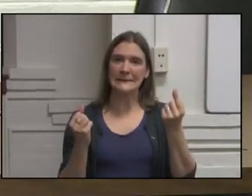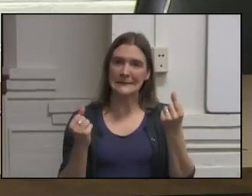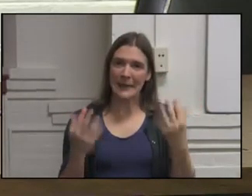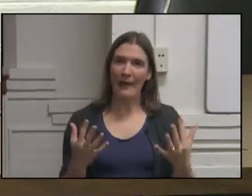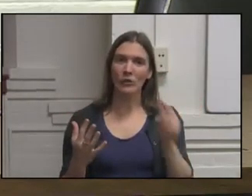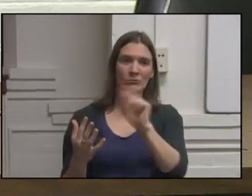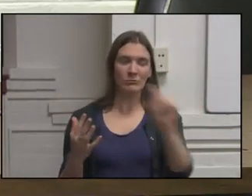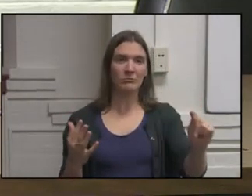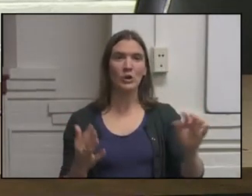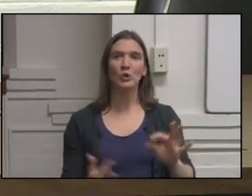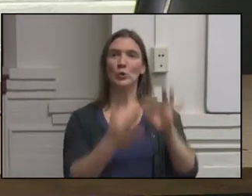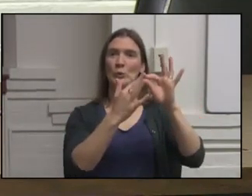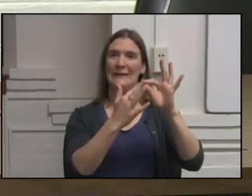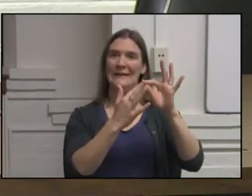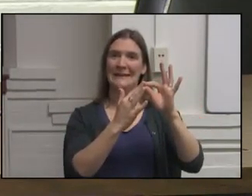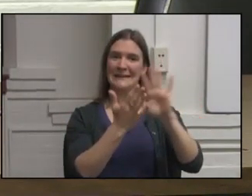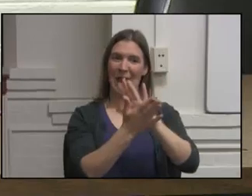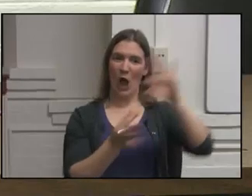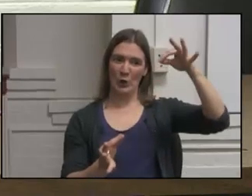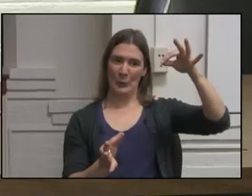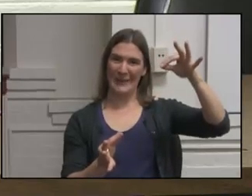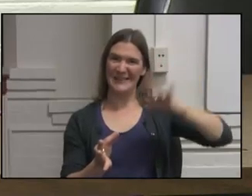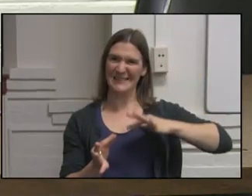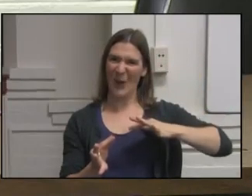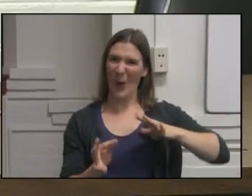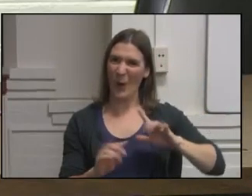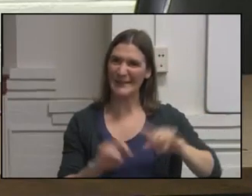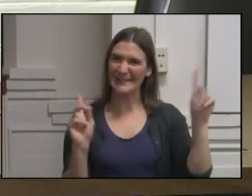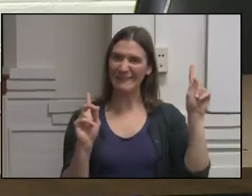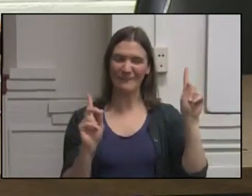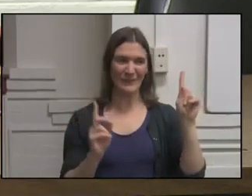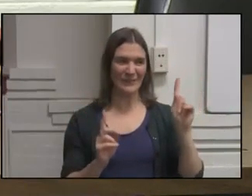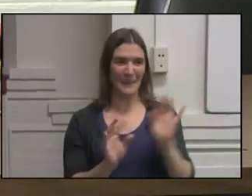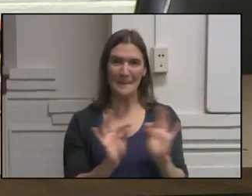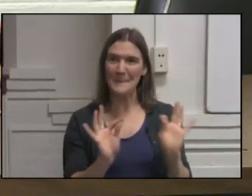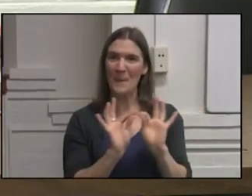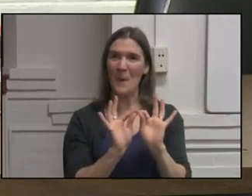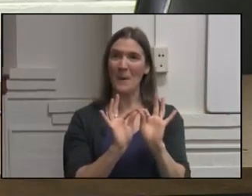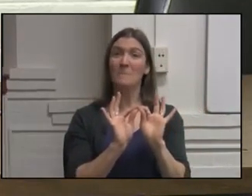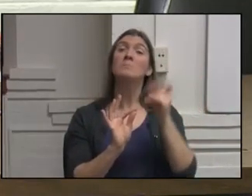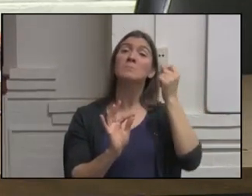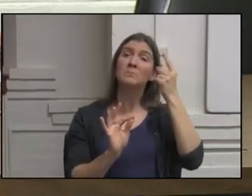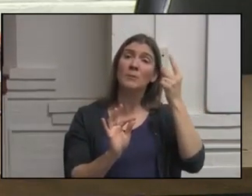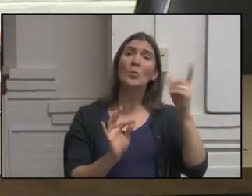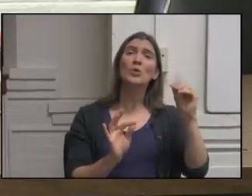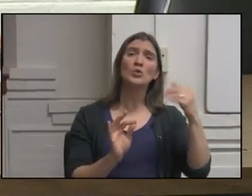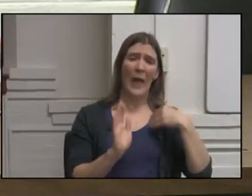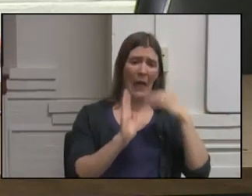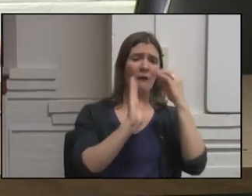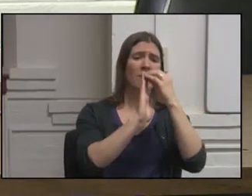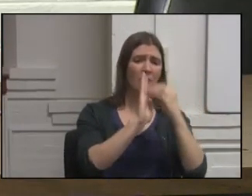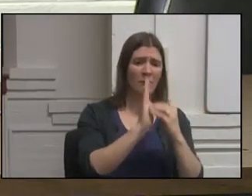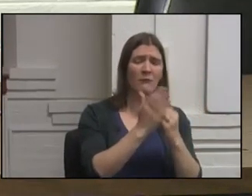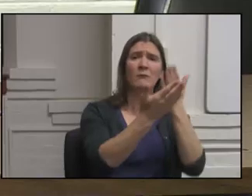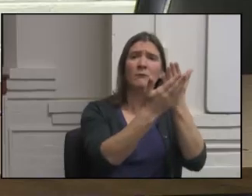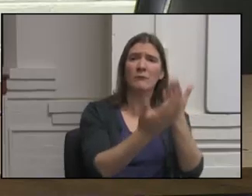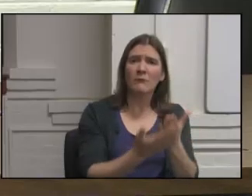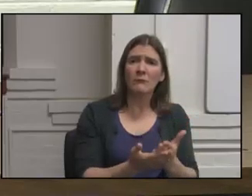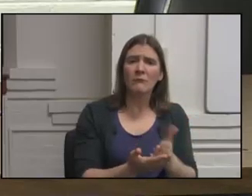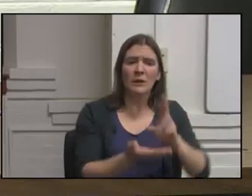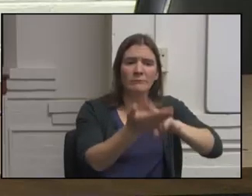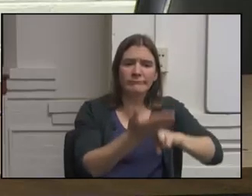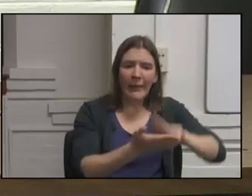significant and unique documents. And although we have a cursory inventory of those documents, what we